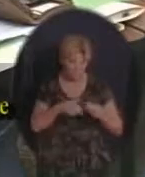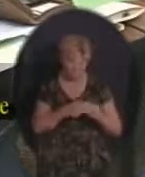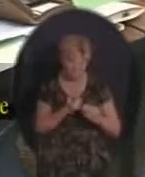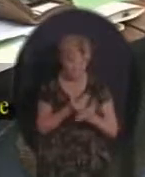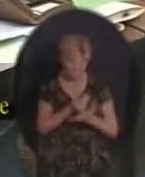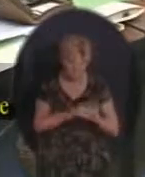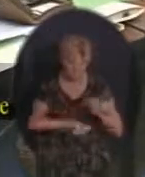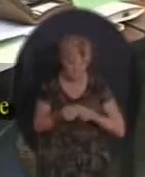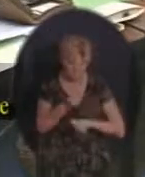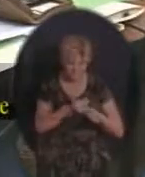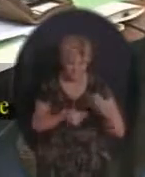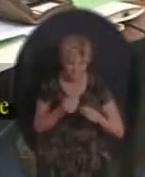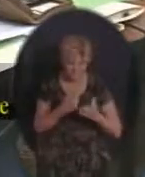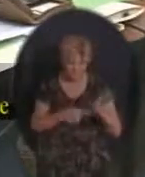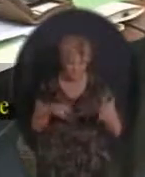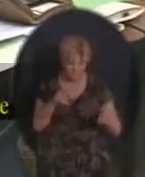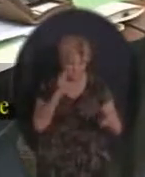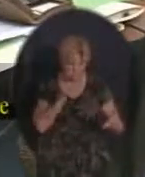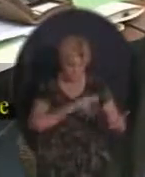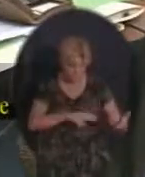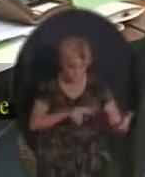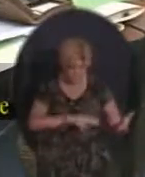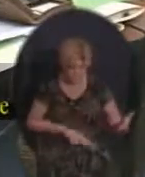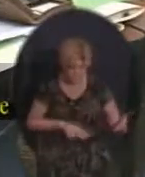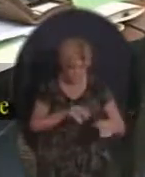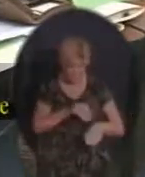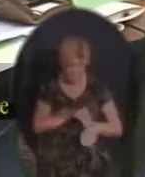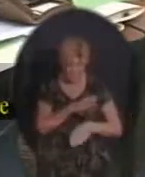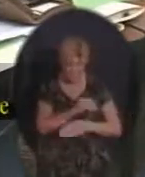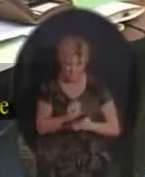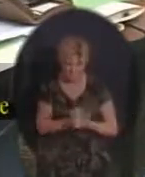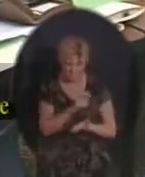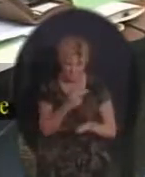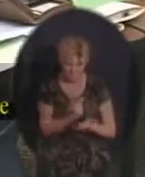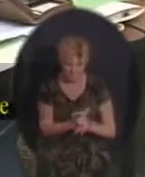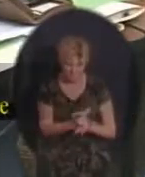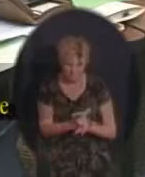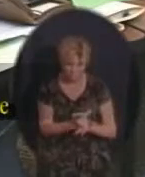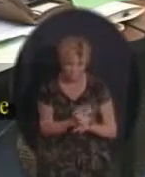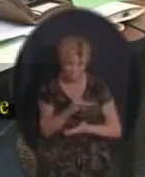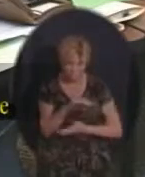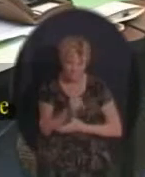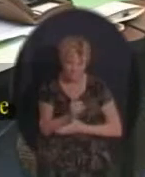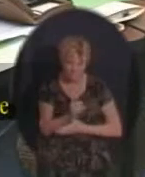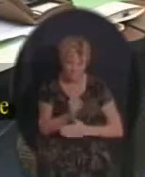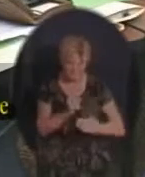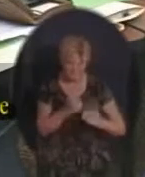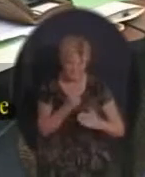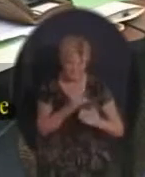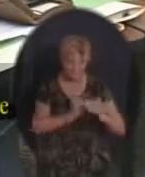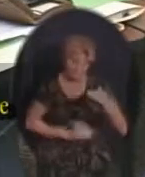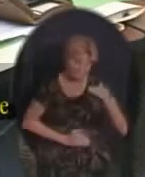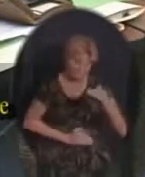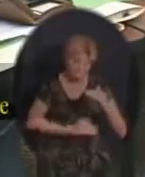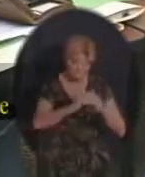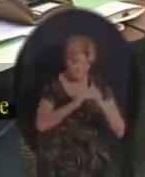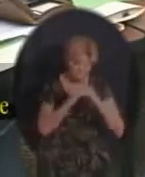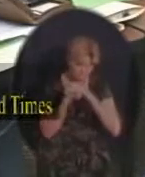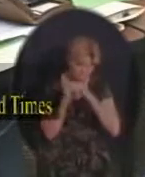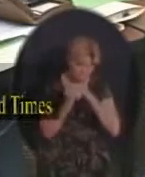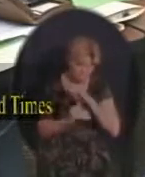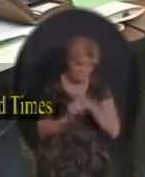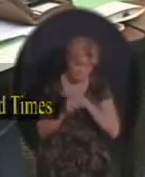be looking at and approving at that meeting is the maximum published budget, sort of the top level that